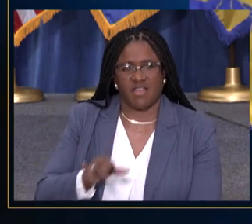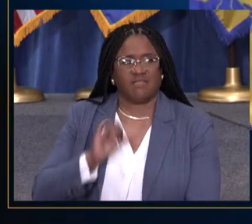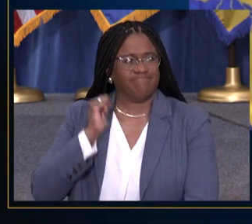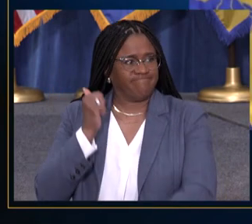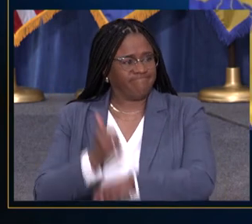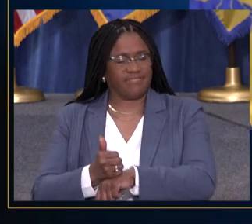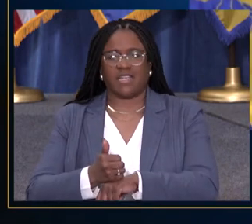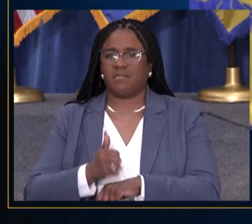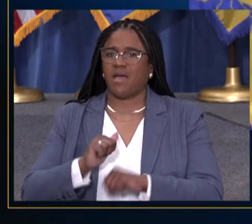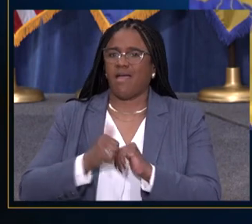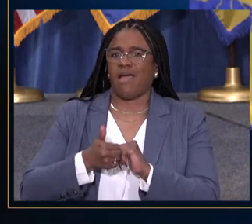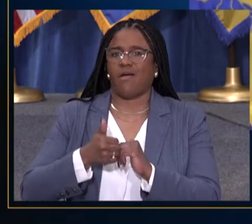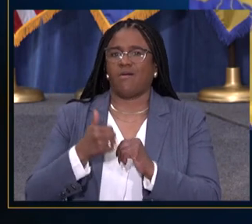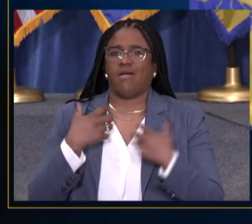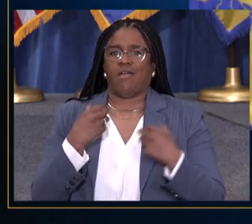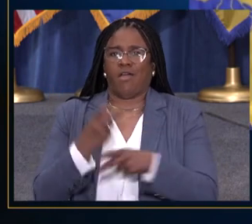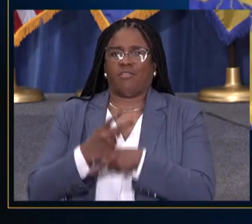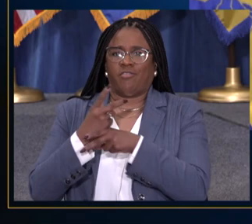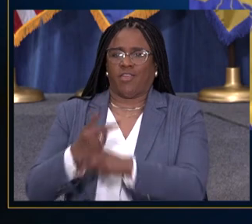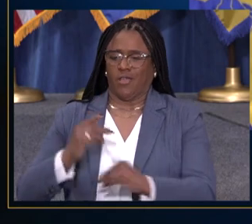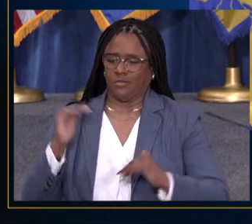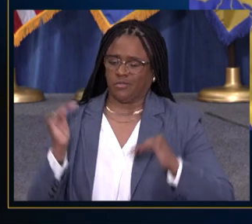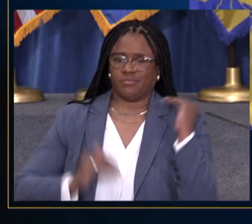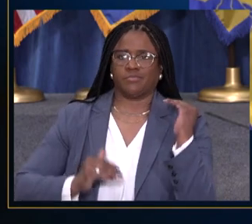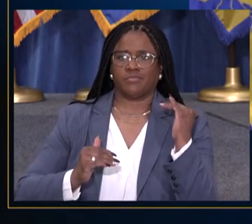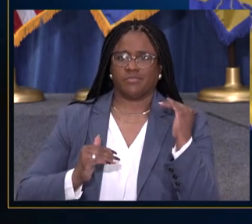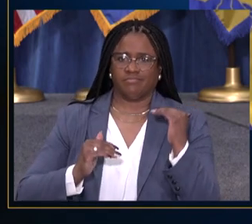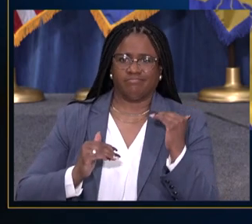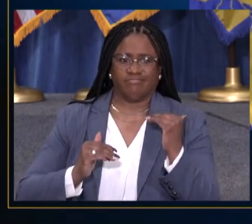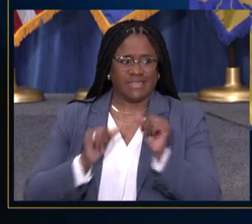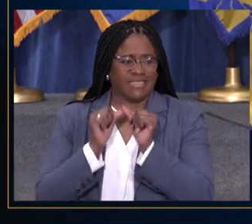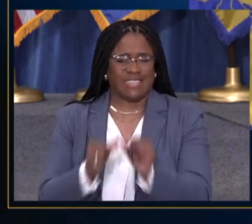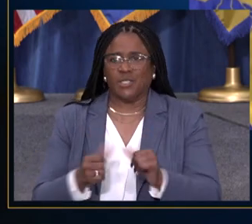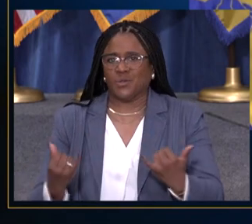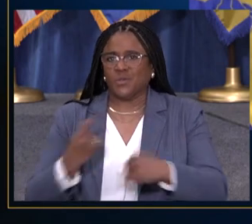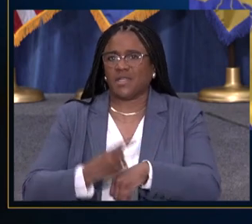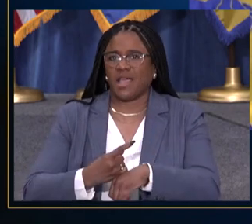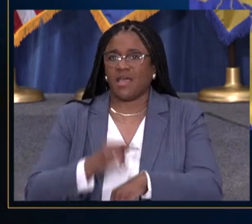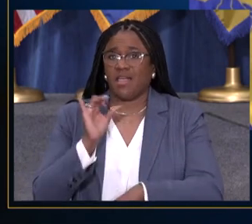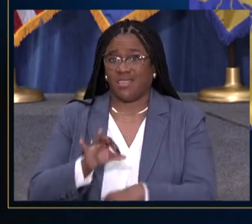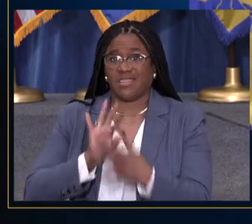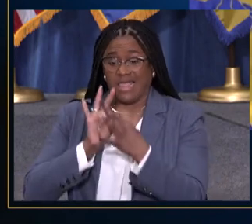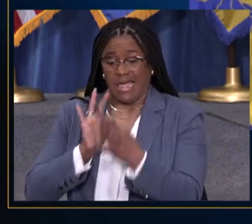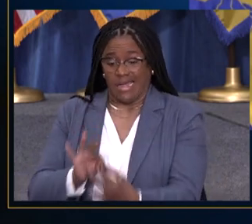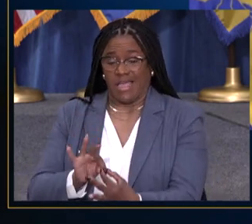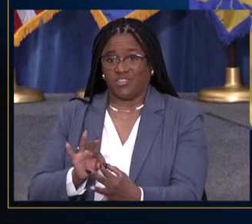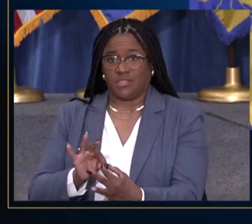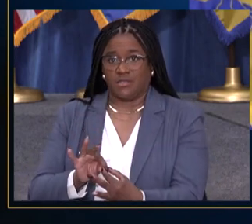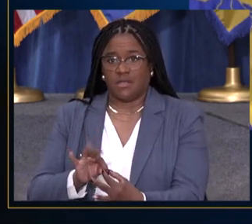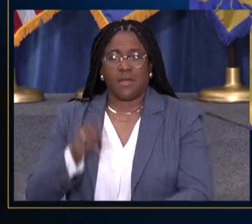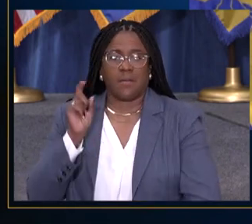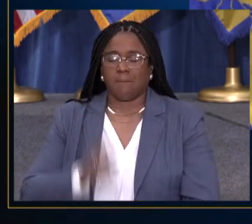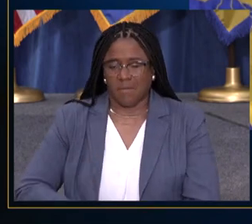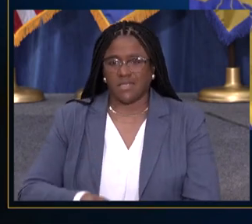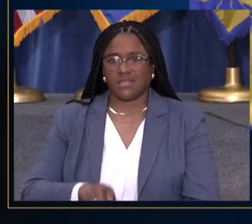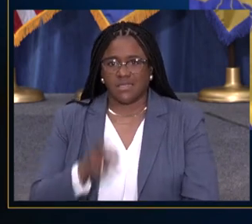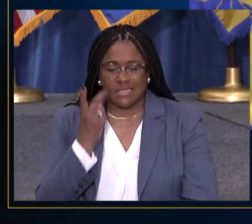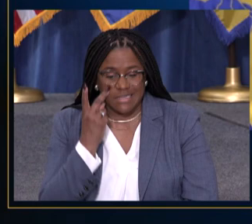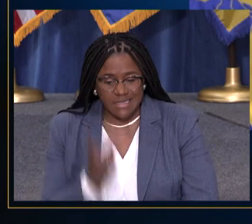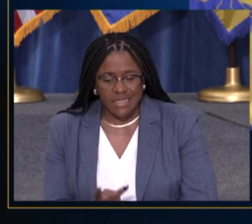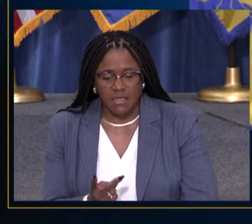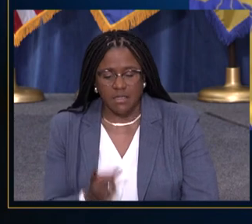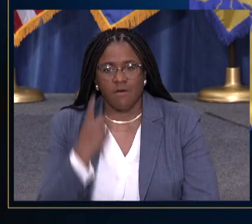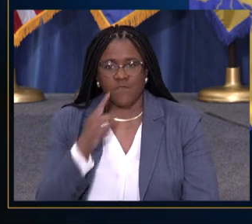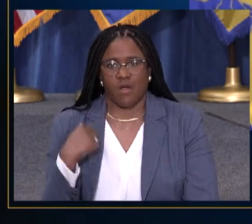landscape of healthcare disparities faced today. And we have to remember that that connection has to be made in order for us to